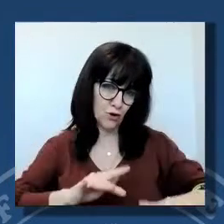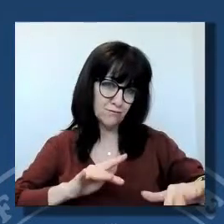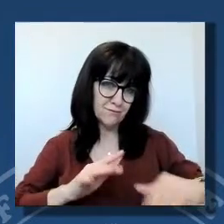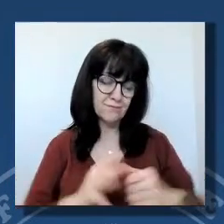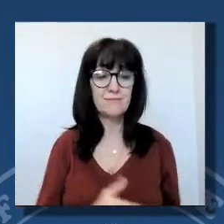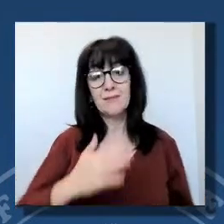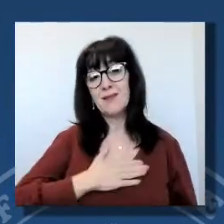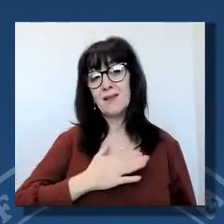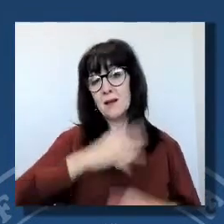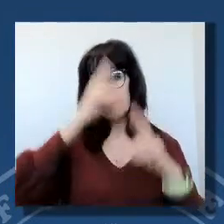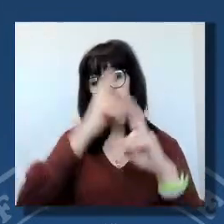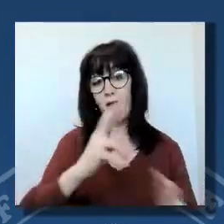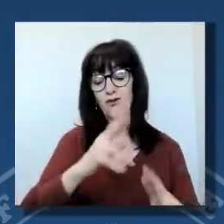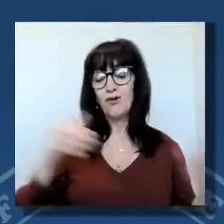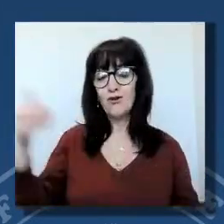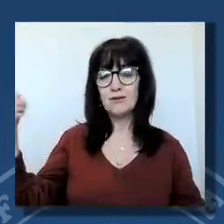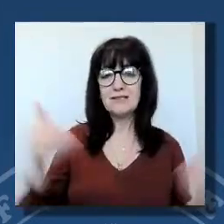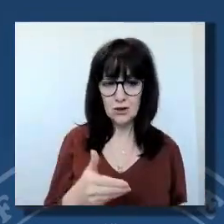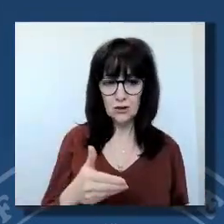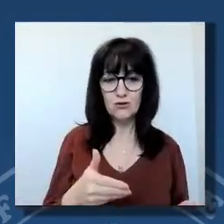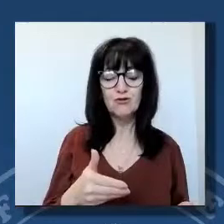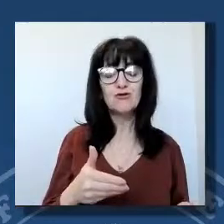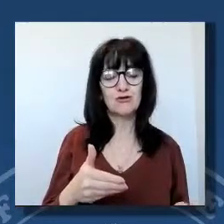introduce Governor John Carney.